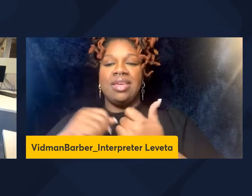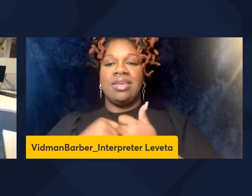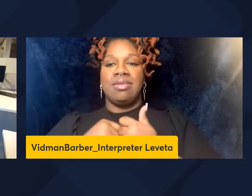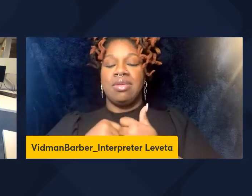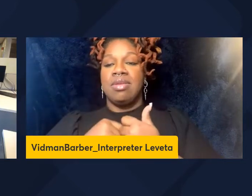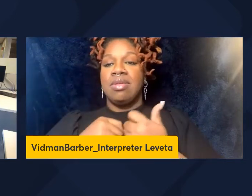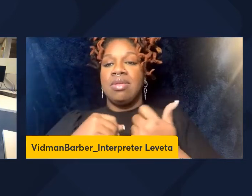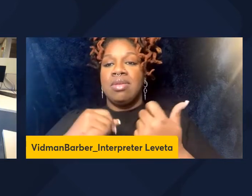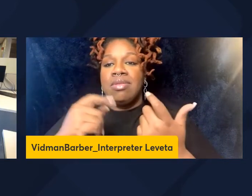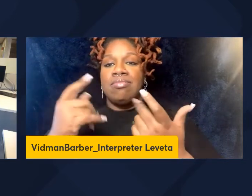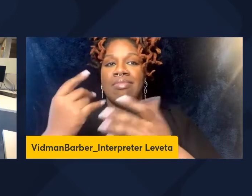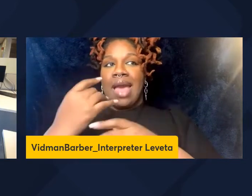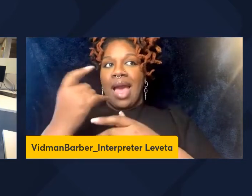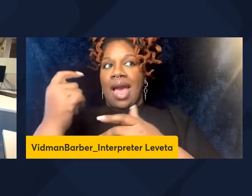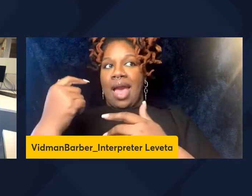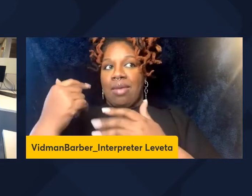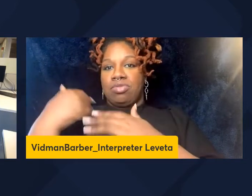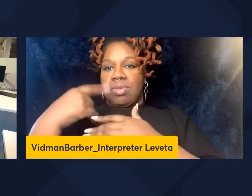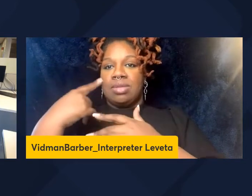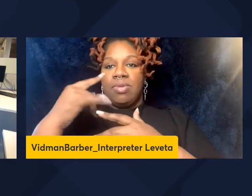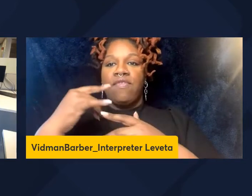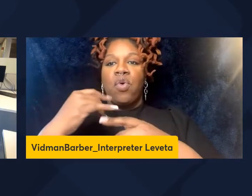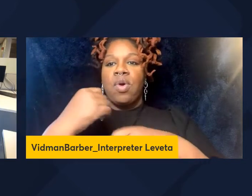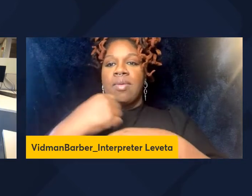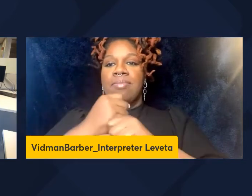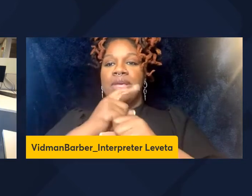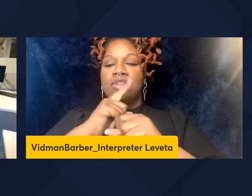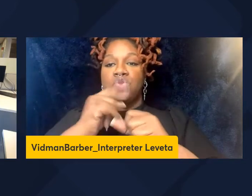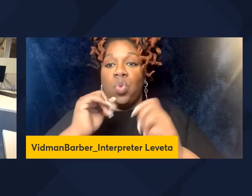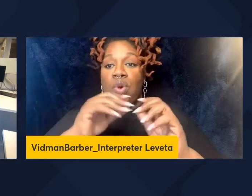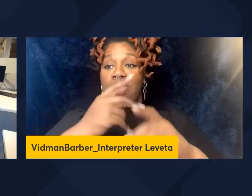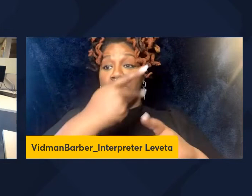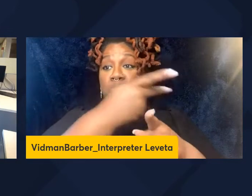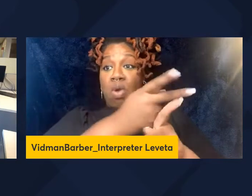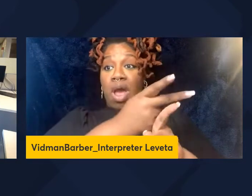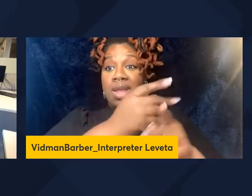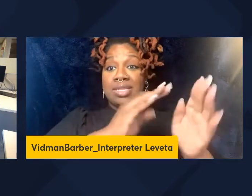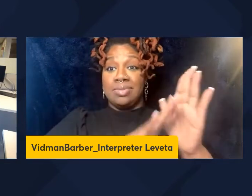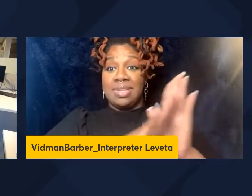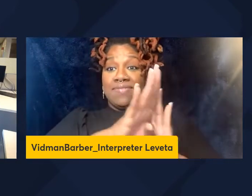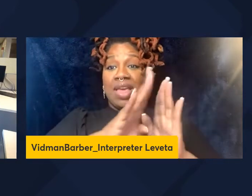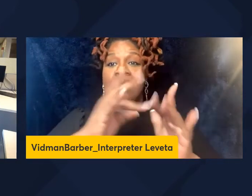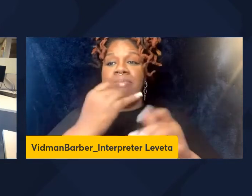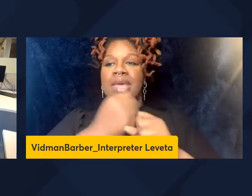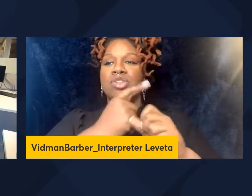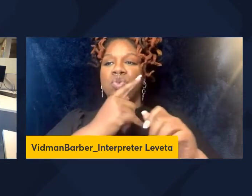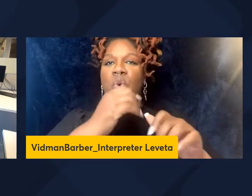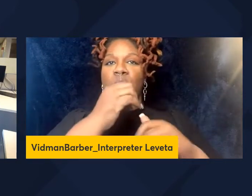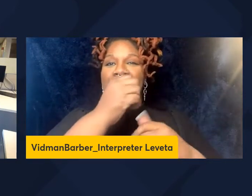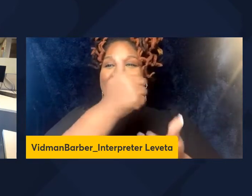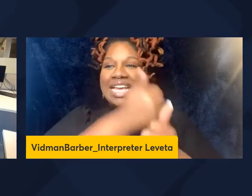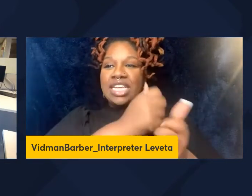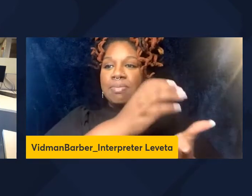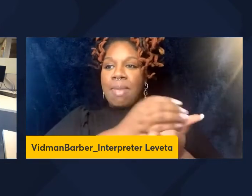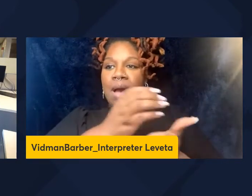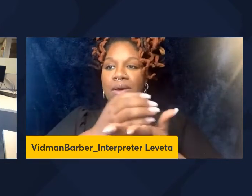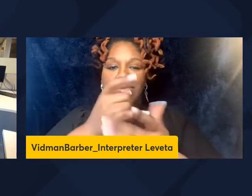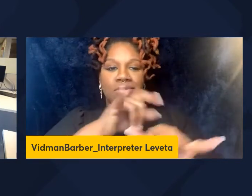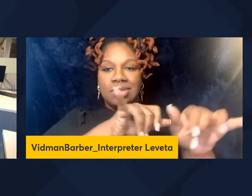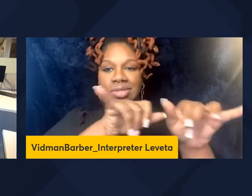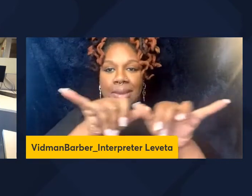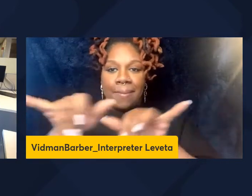sure that the products that are being developed are then, every batch is going to be the same. And then when I came to